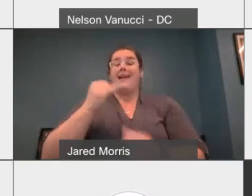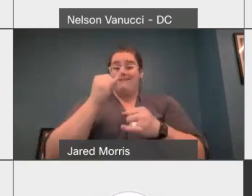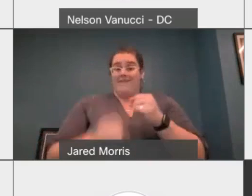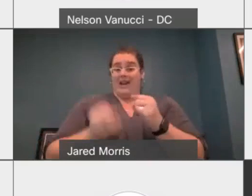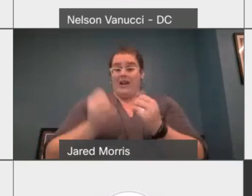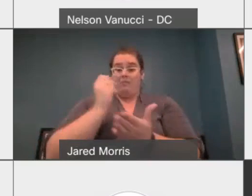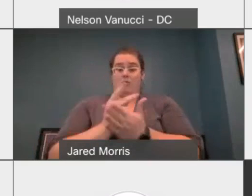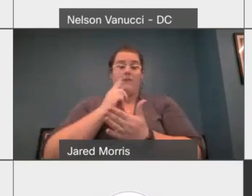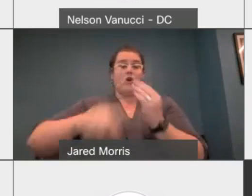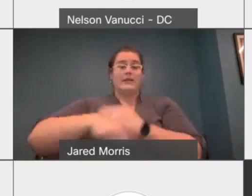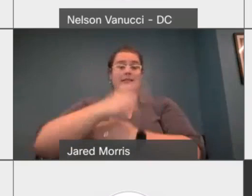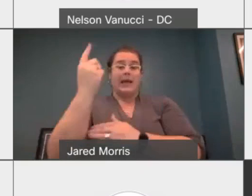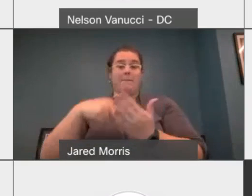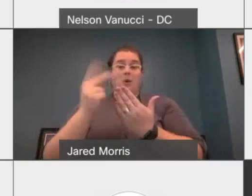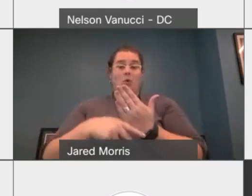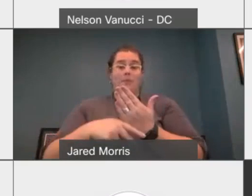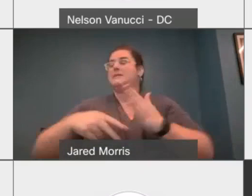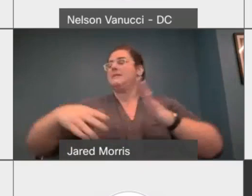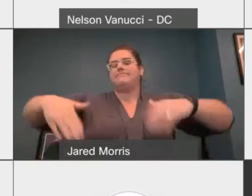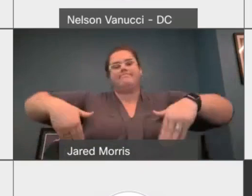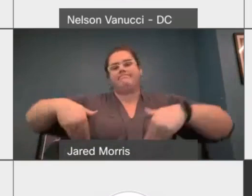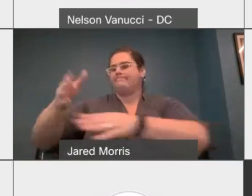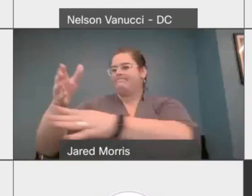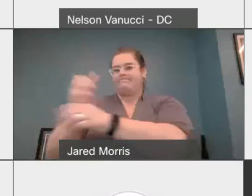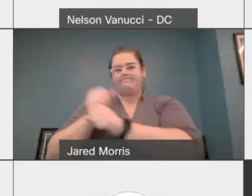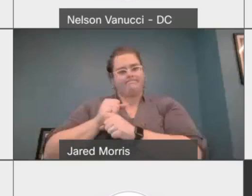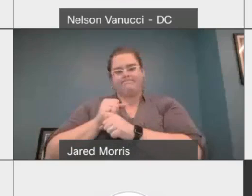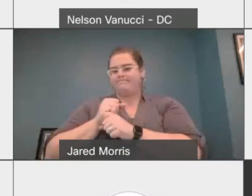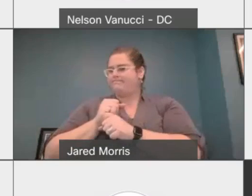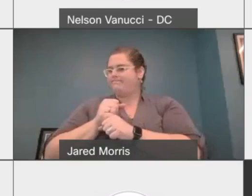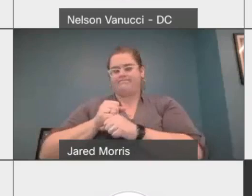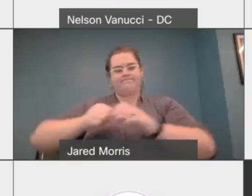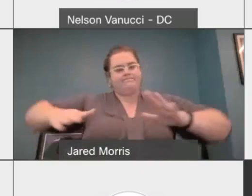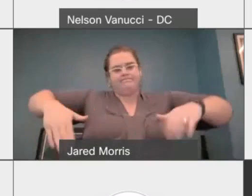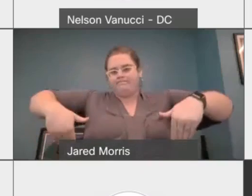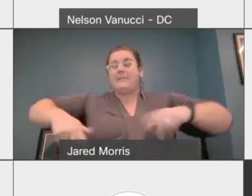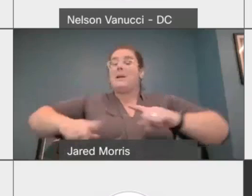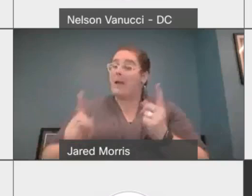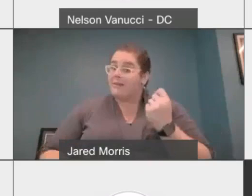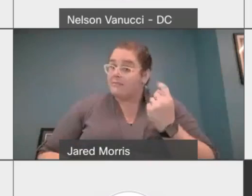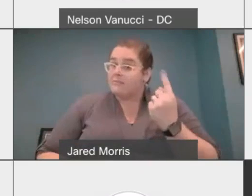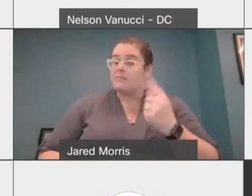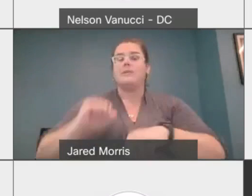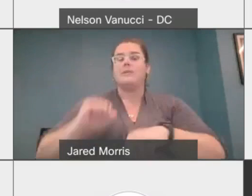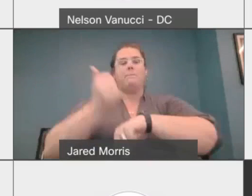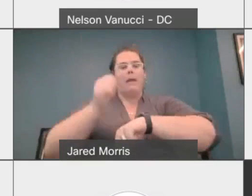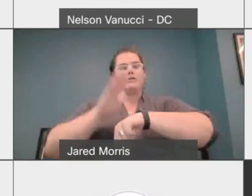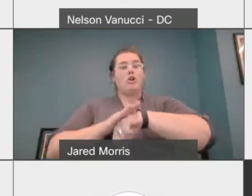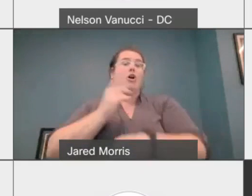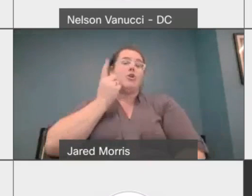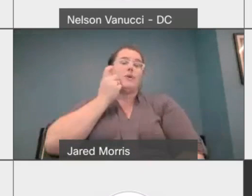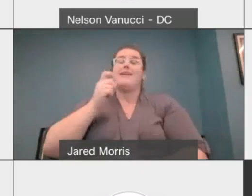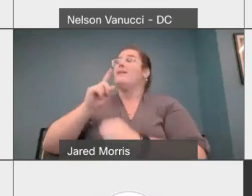approval of our submission yet. But based on our latest call we had